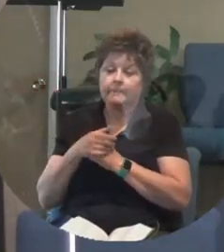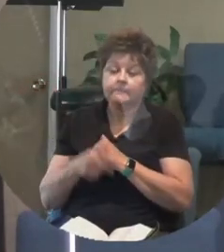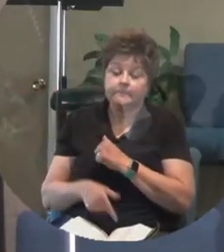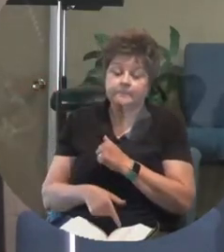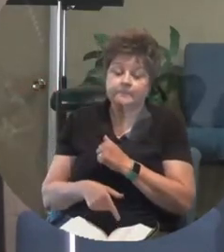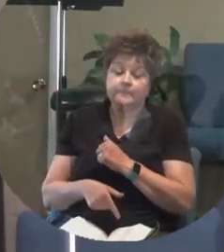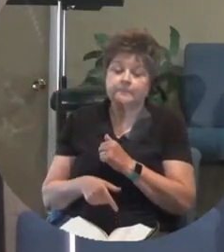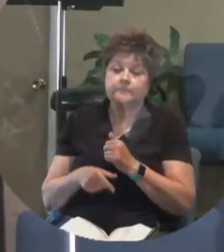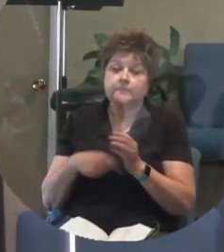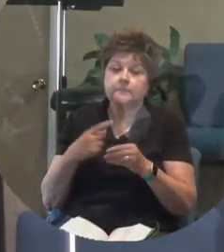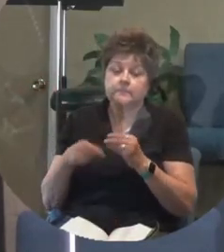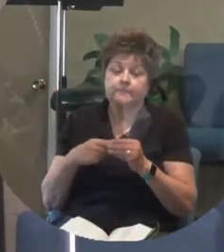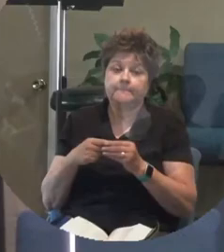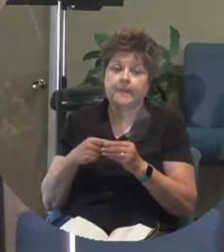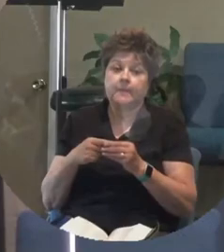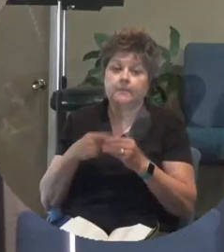about